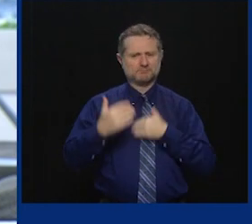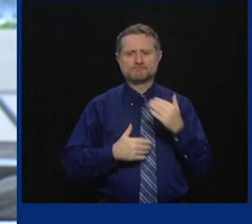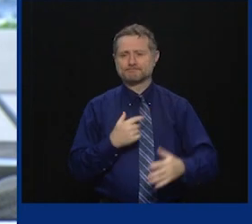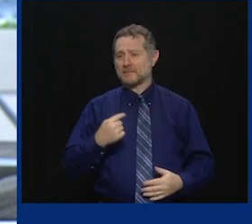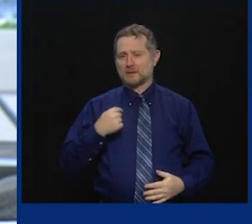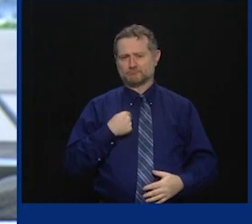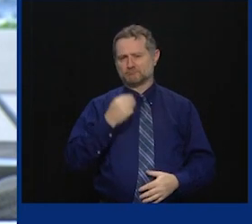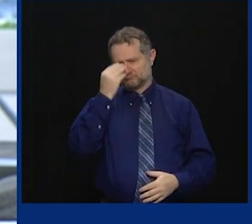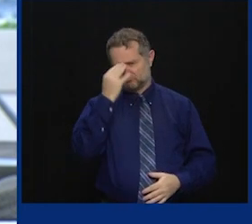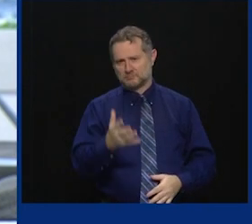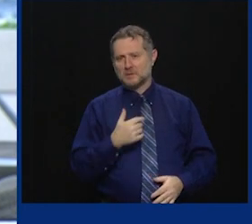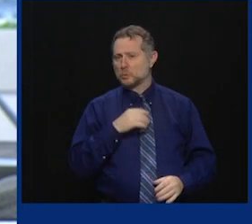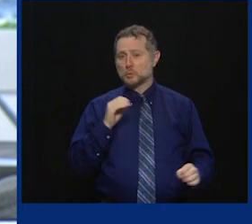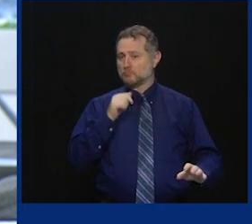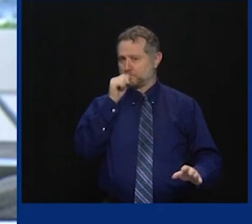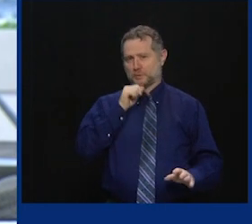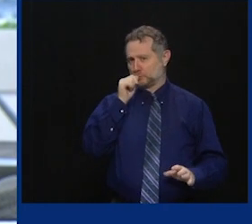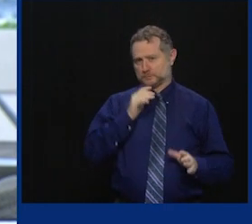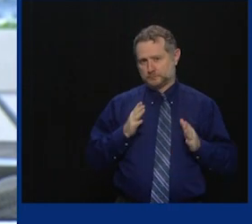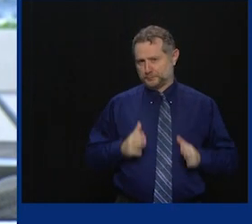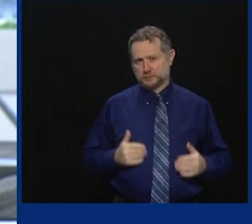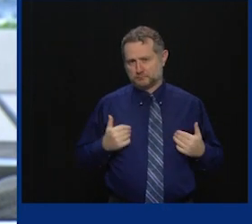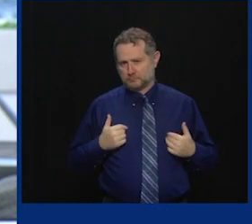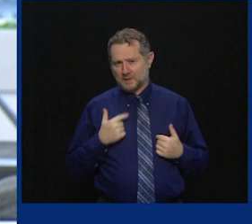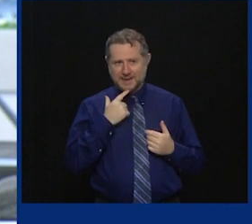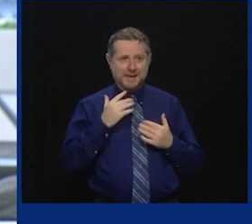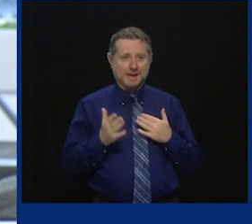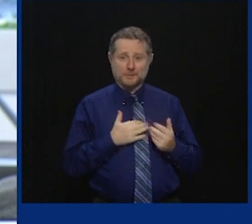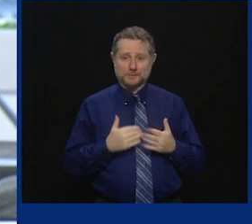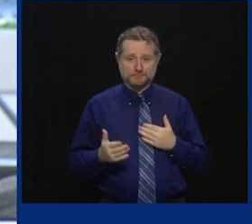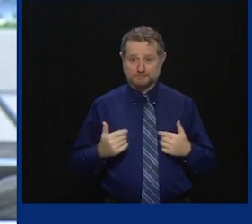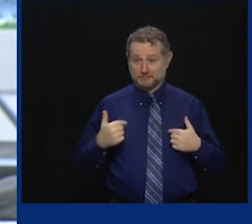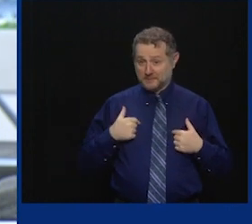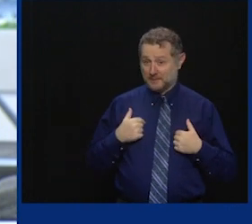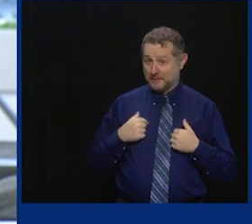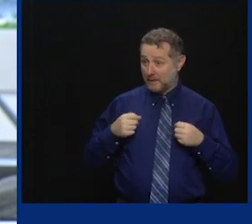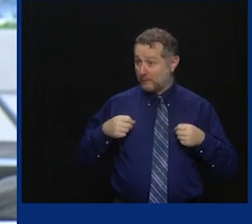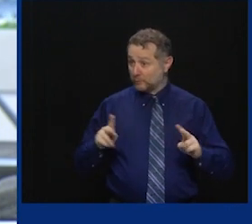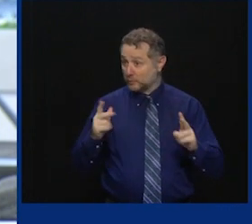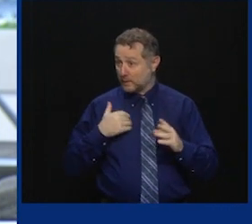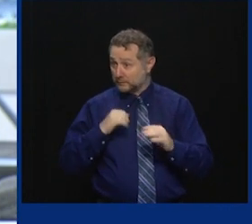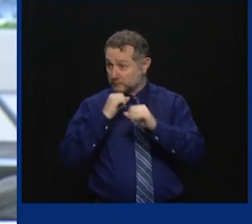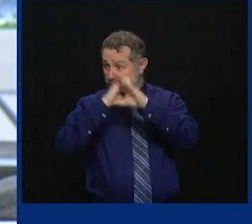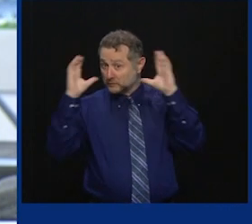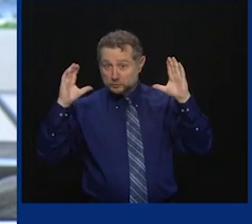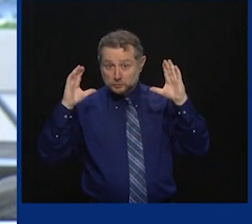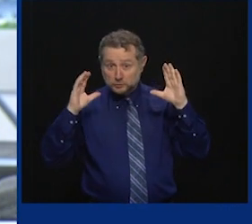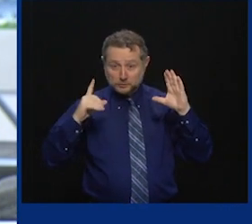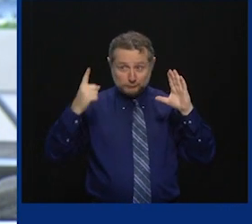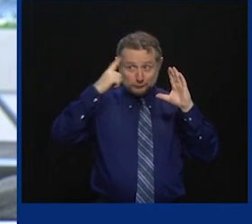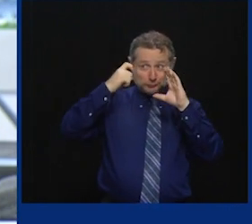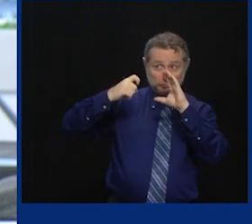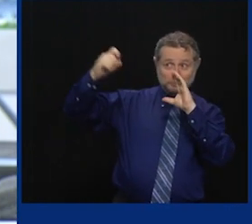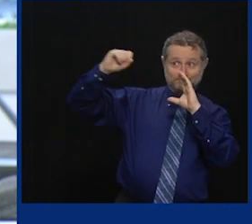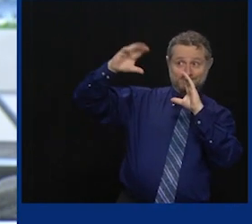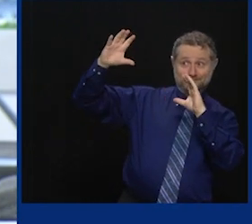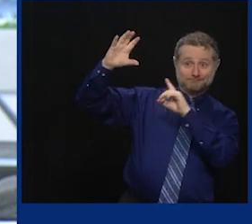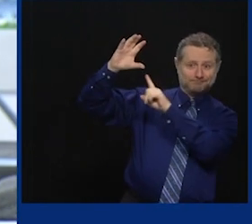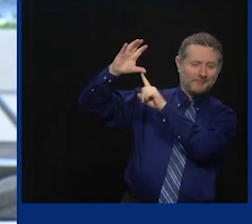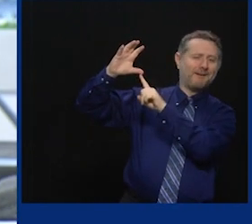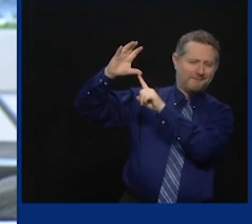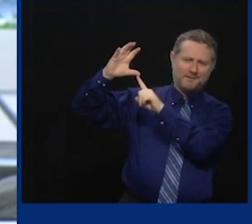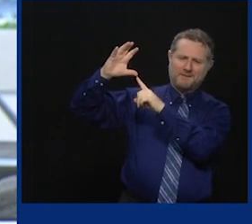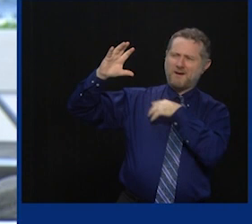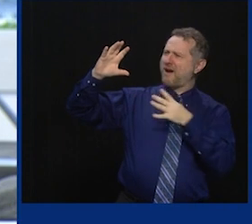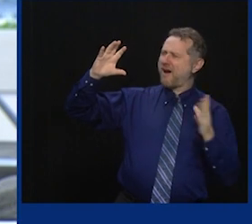right up my alley. And when we have opportunities to think big, bigger than any other state, count me in. I want to be not just